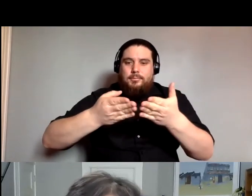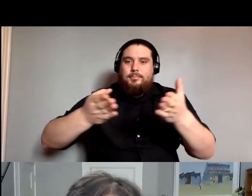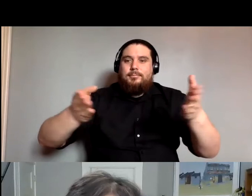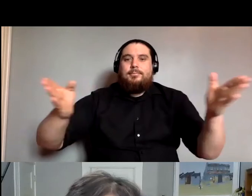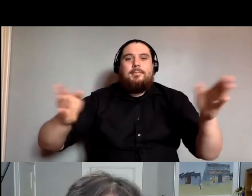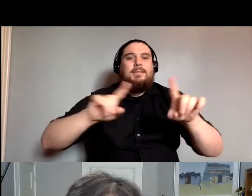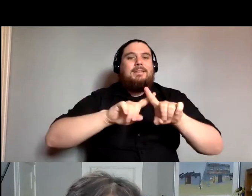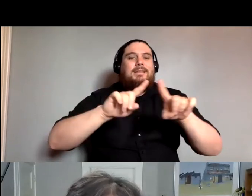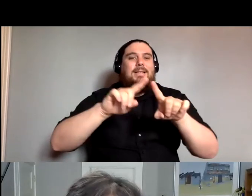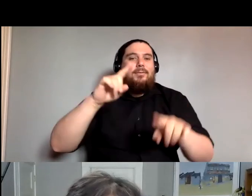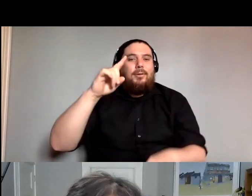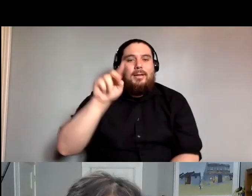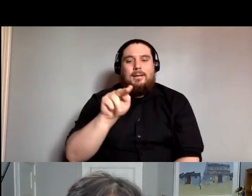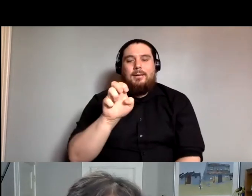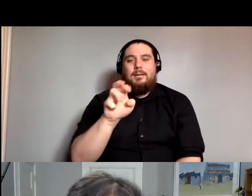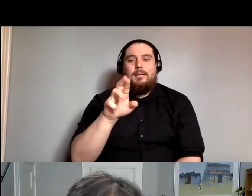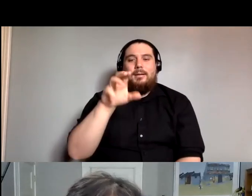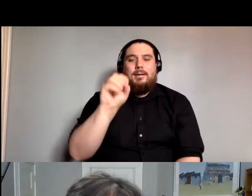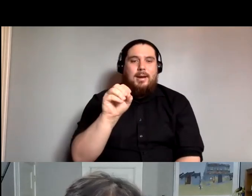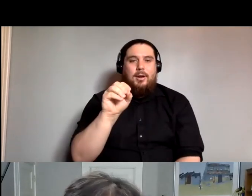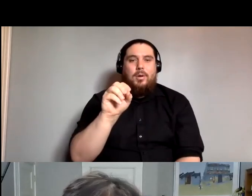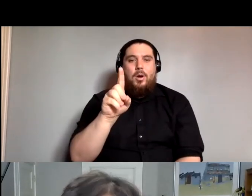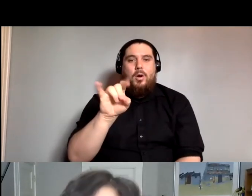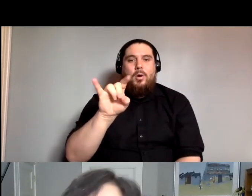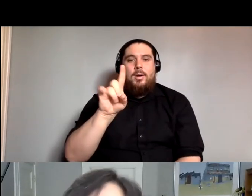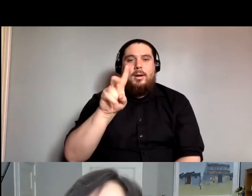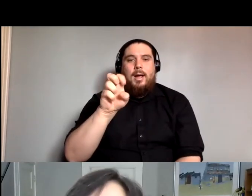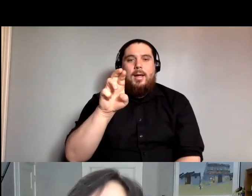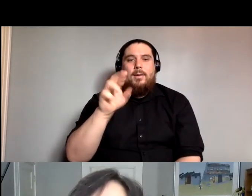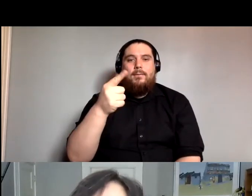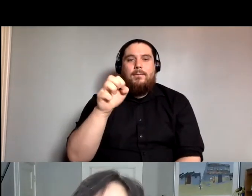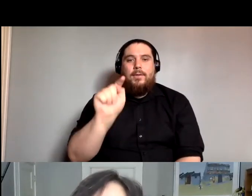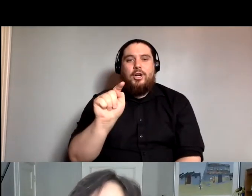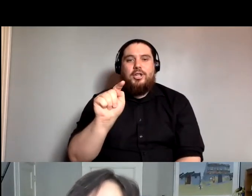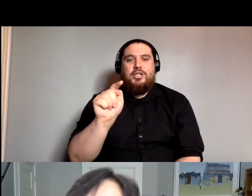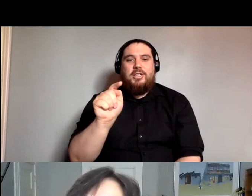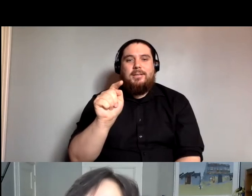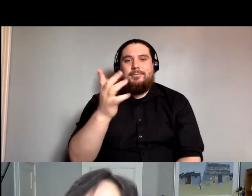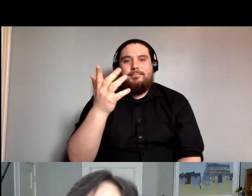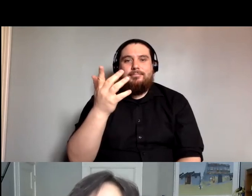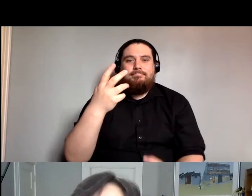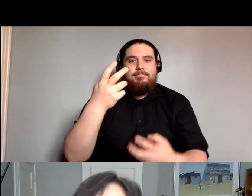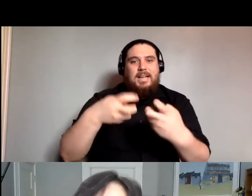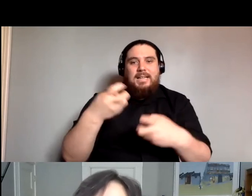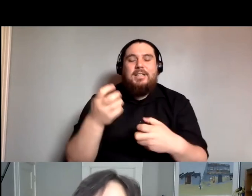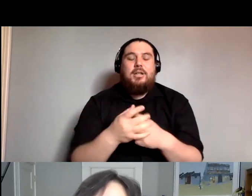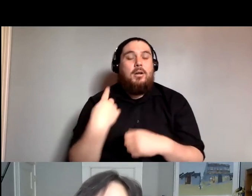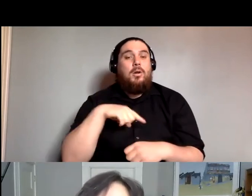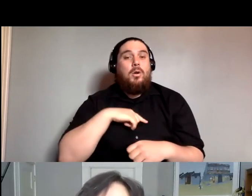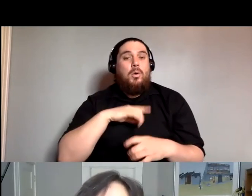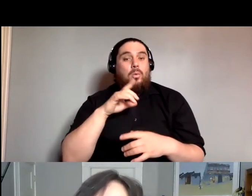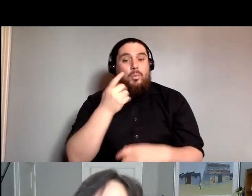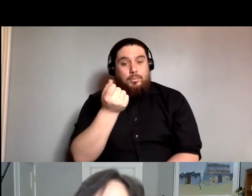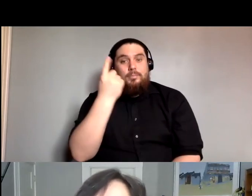neurodivergent conditions. So we are doing this. We recognize that that the standard interview process doesn't work